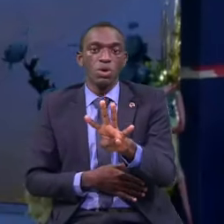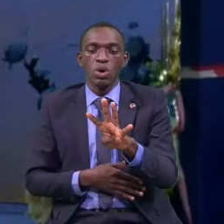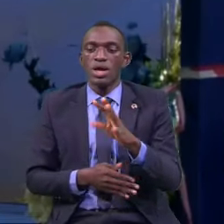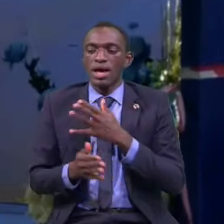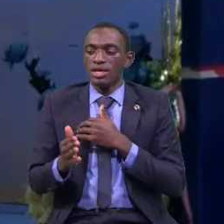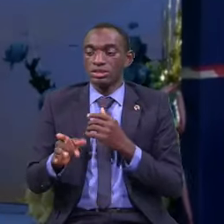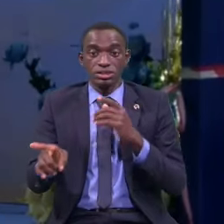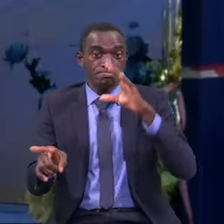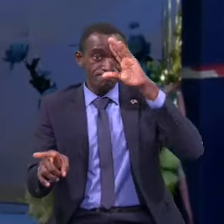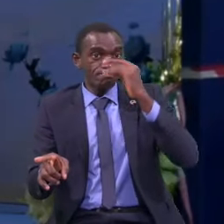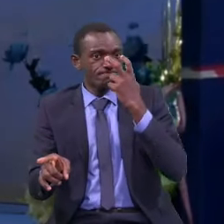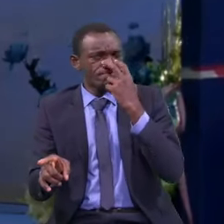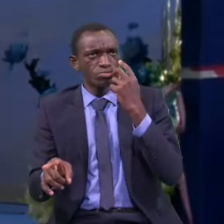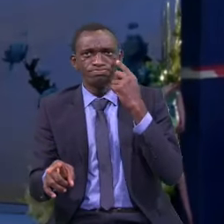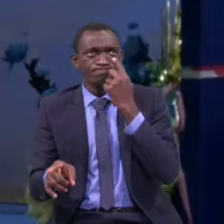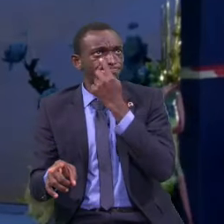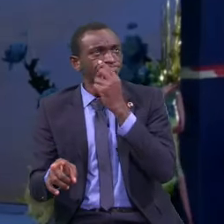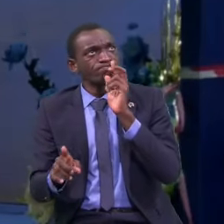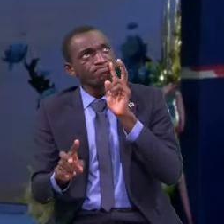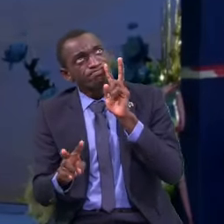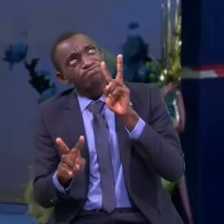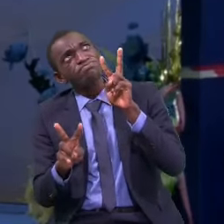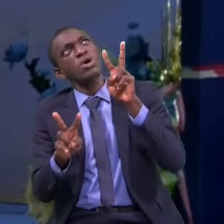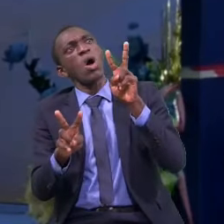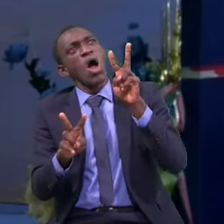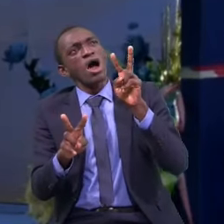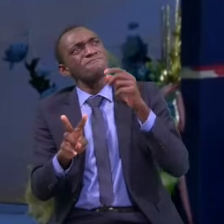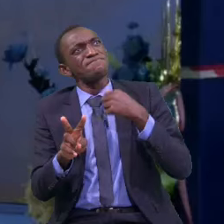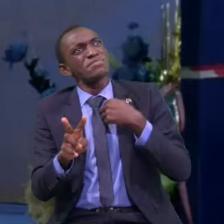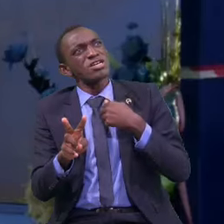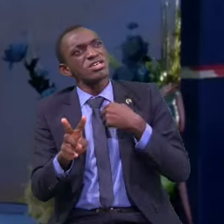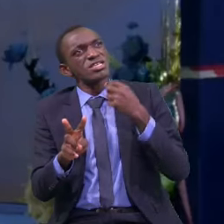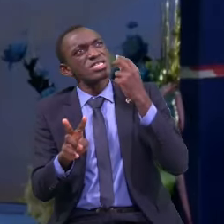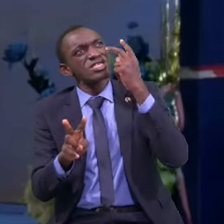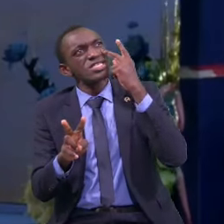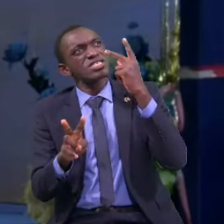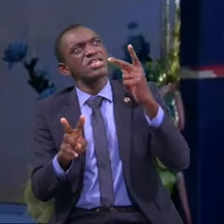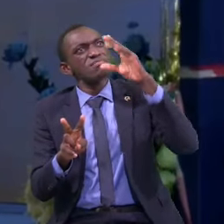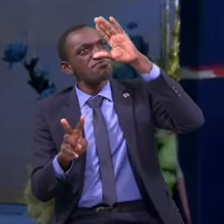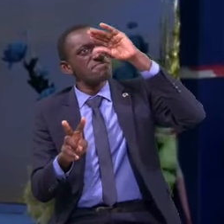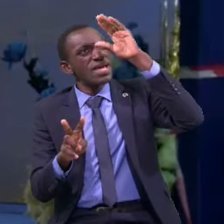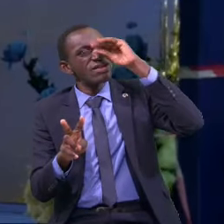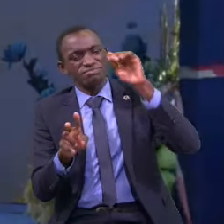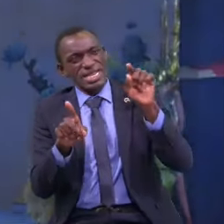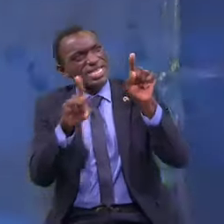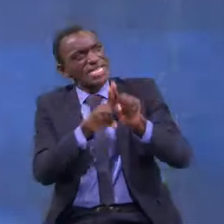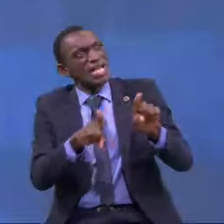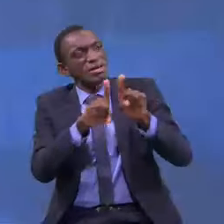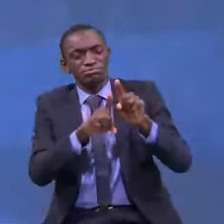up and said, I see men as trees